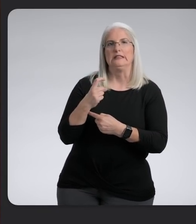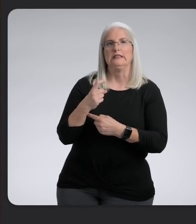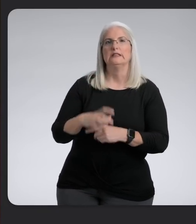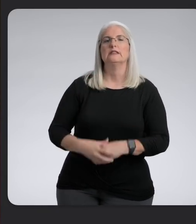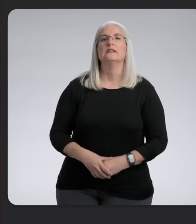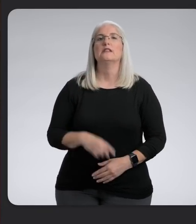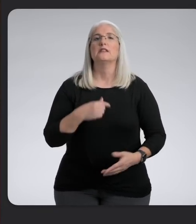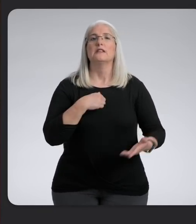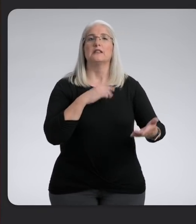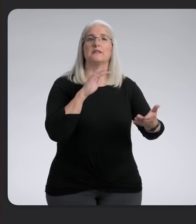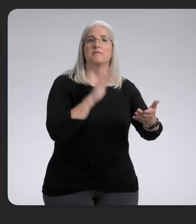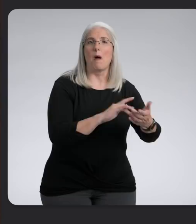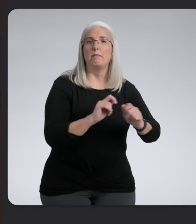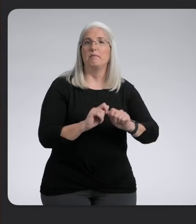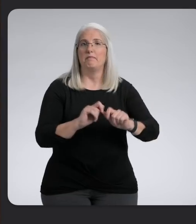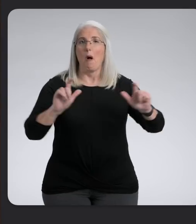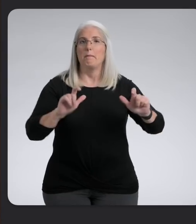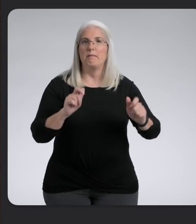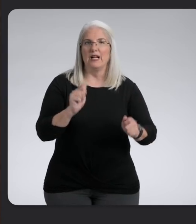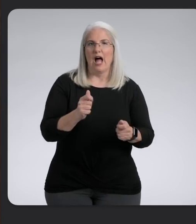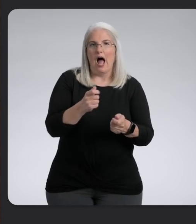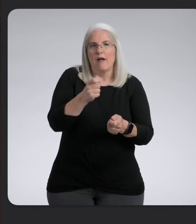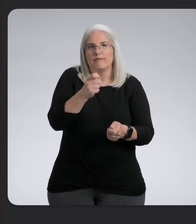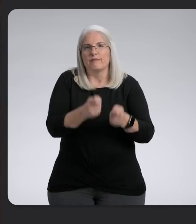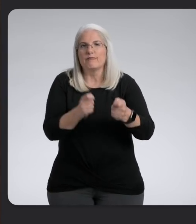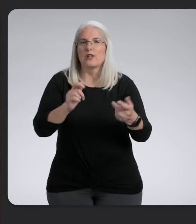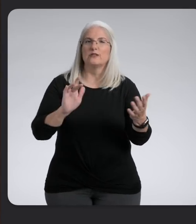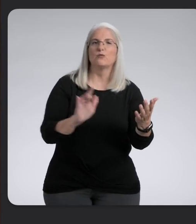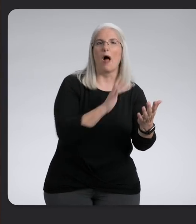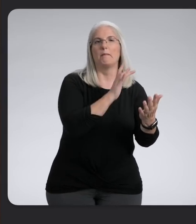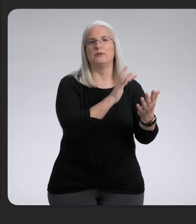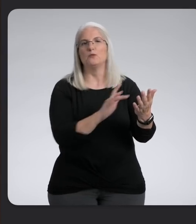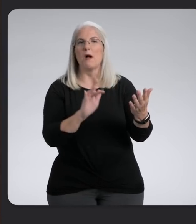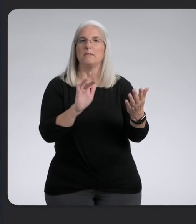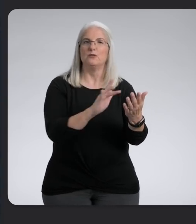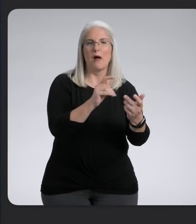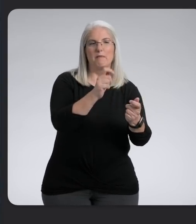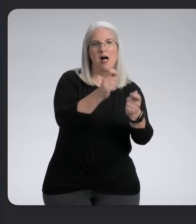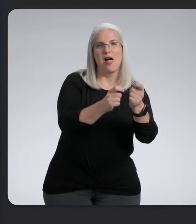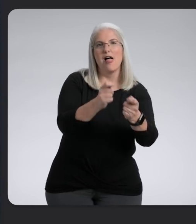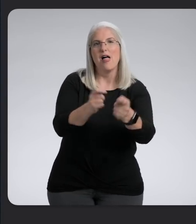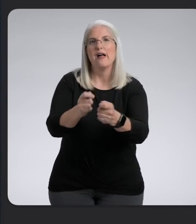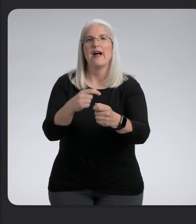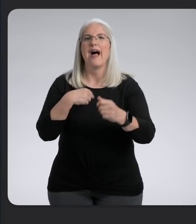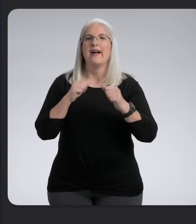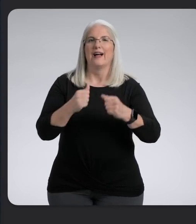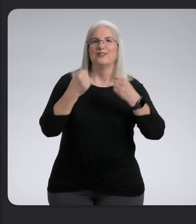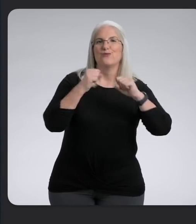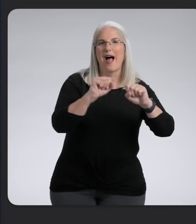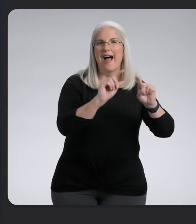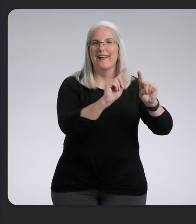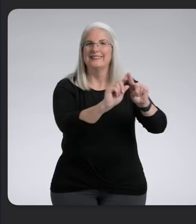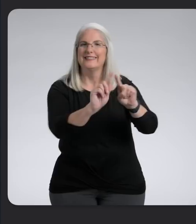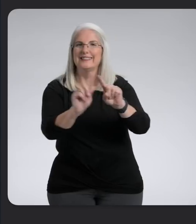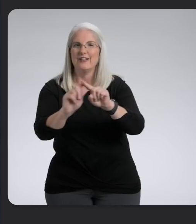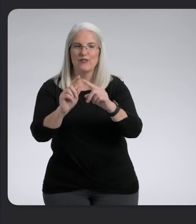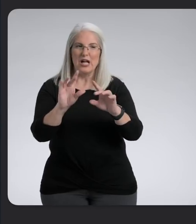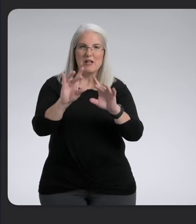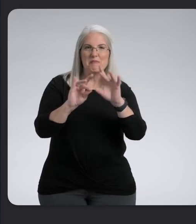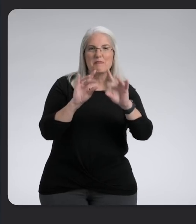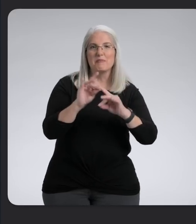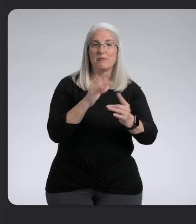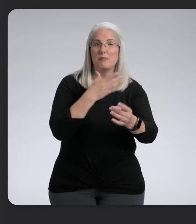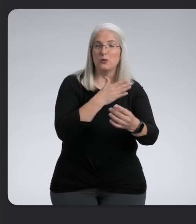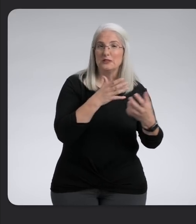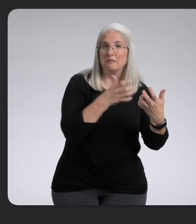this button to jump in. Swiping on this carousel lets me try out different mixes with intelligently chosen songs, pacing, and a look